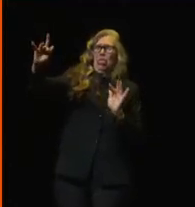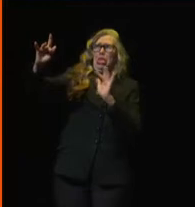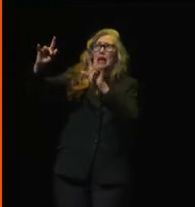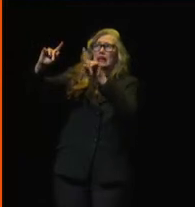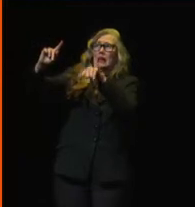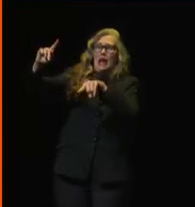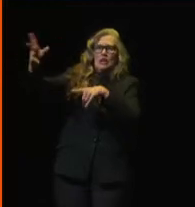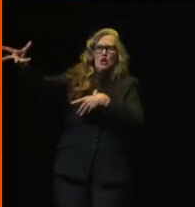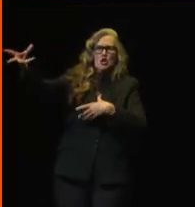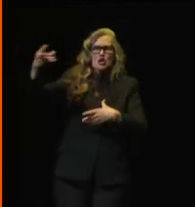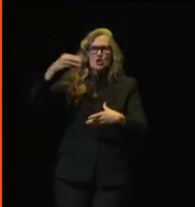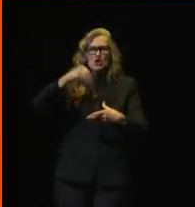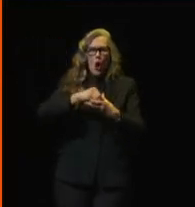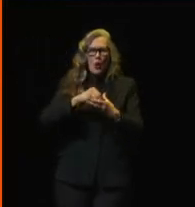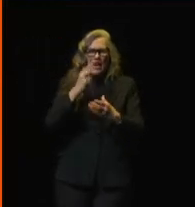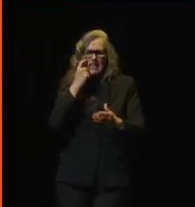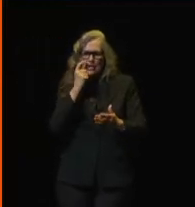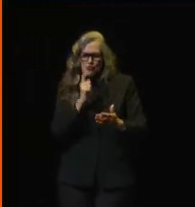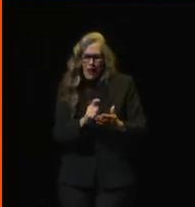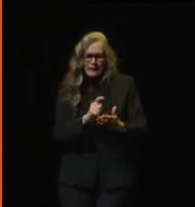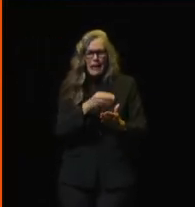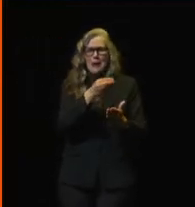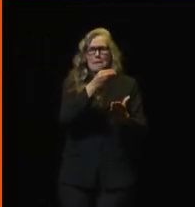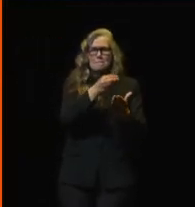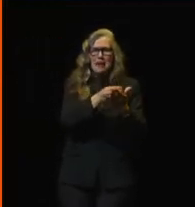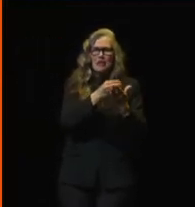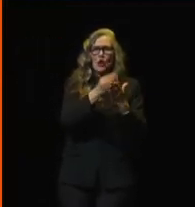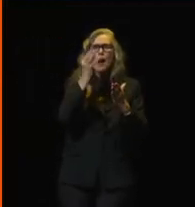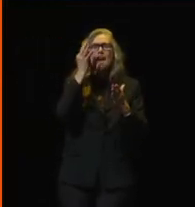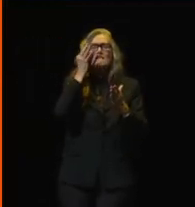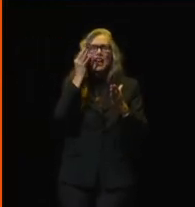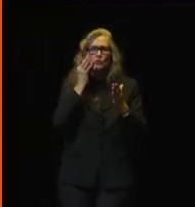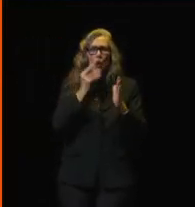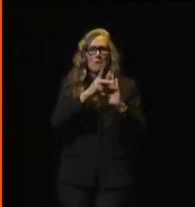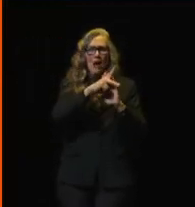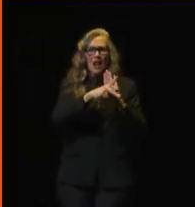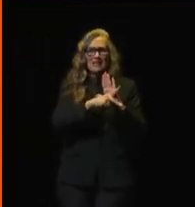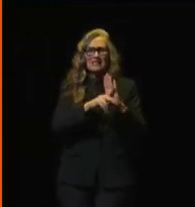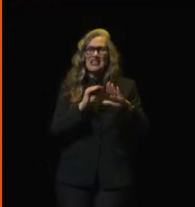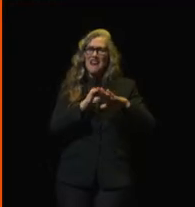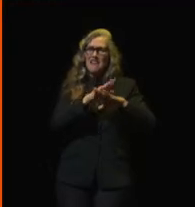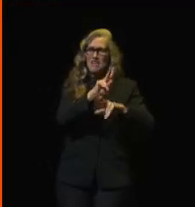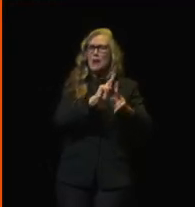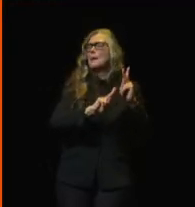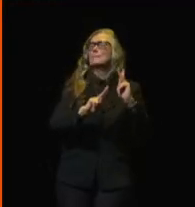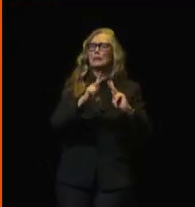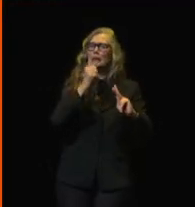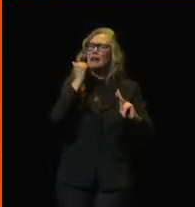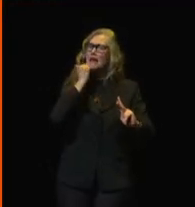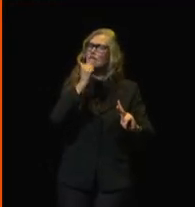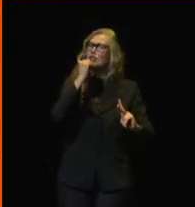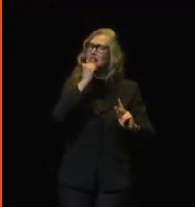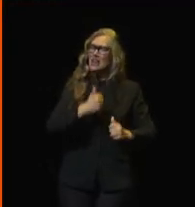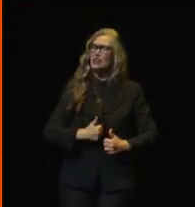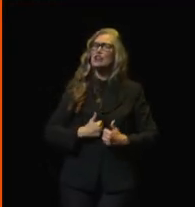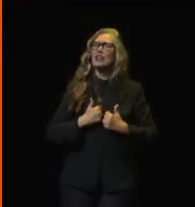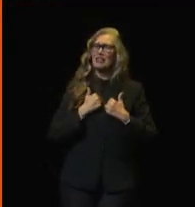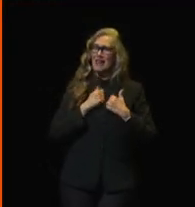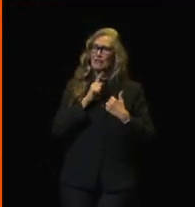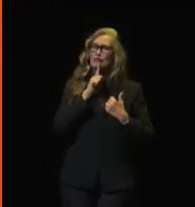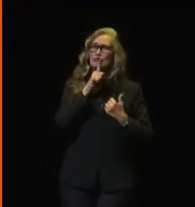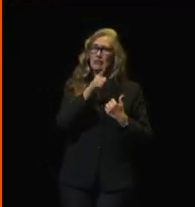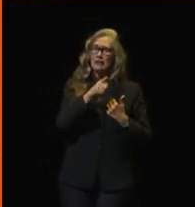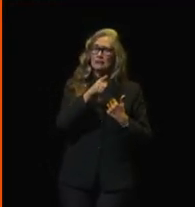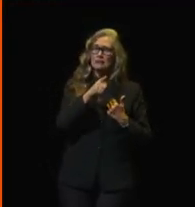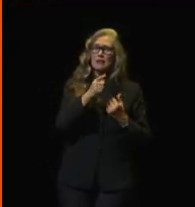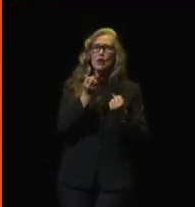that the Fed's monetary policies touch the lives of real people every day. For years, the